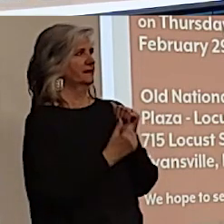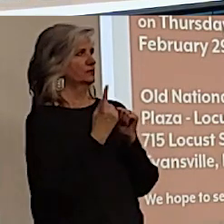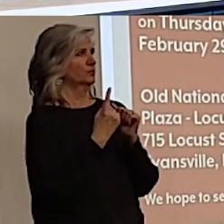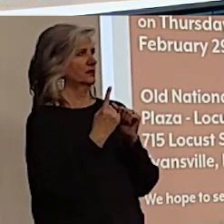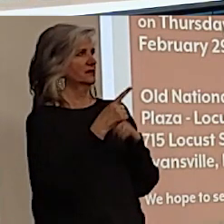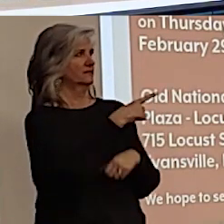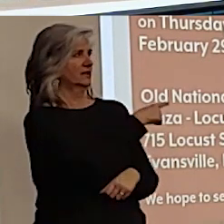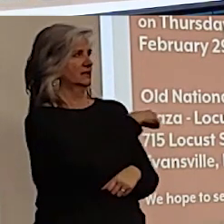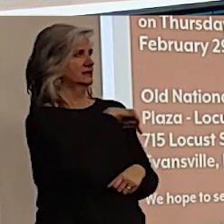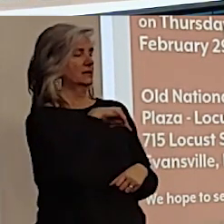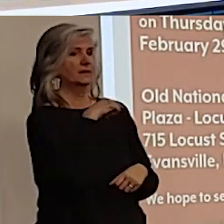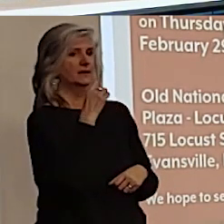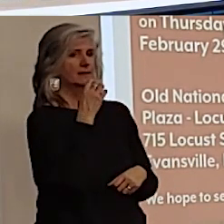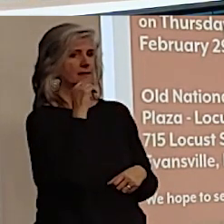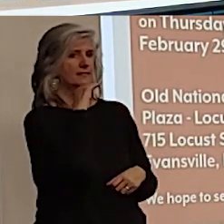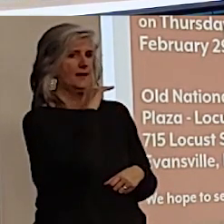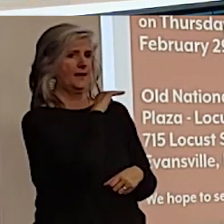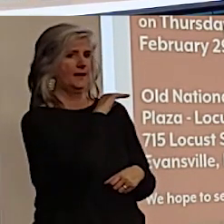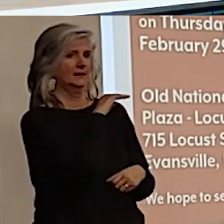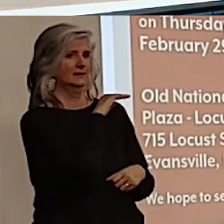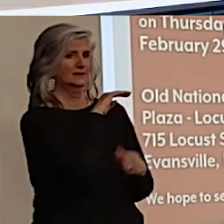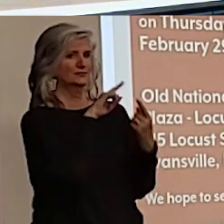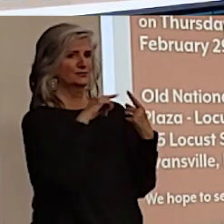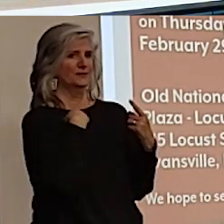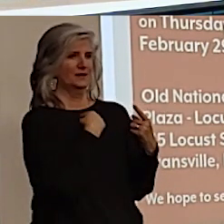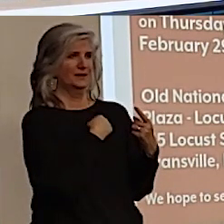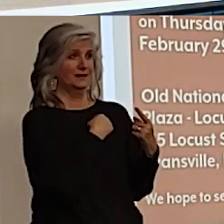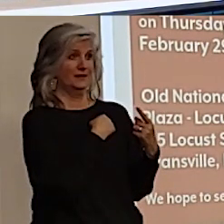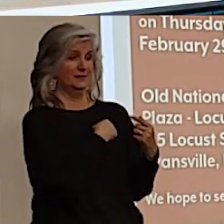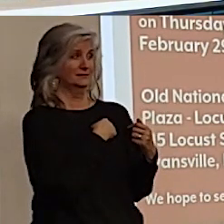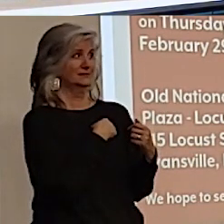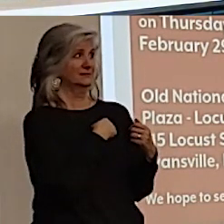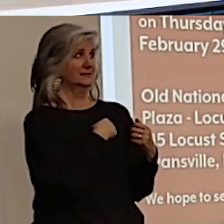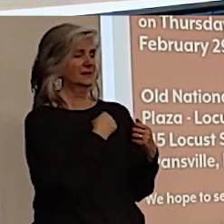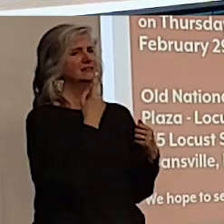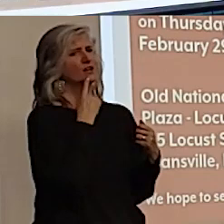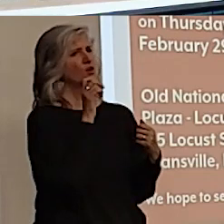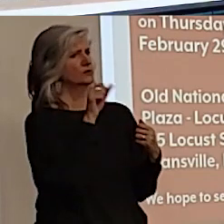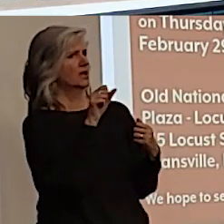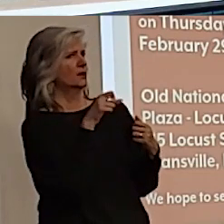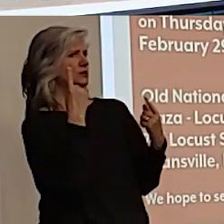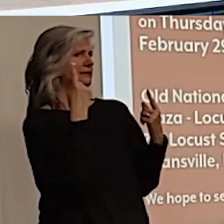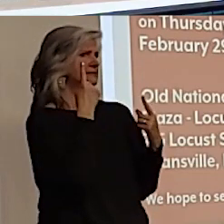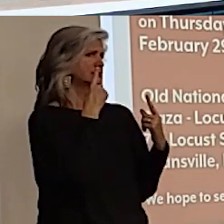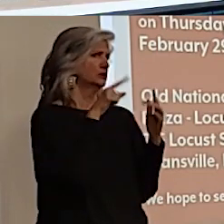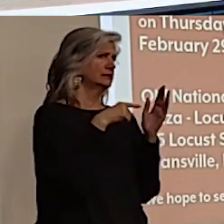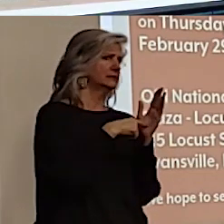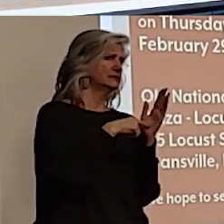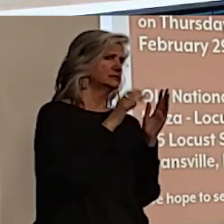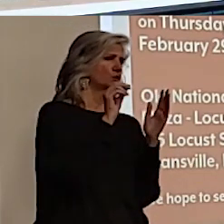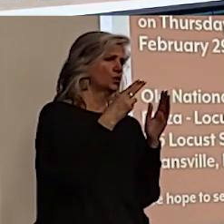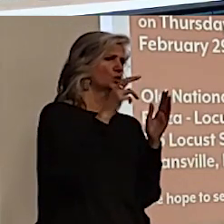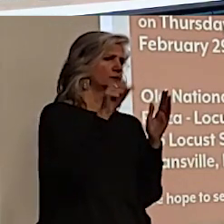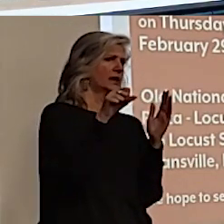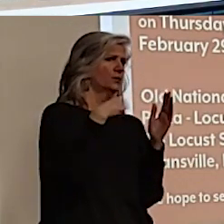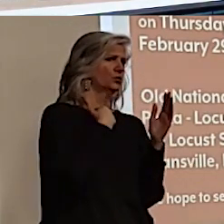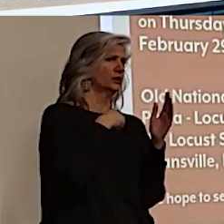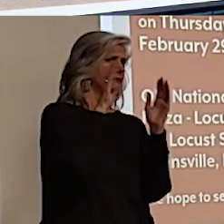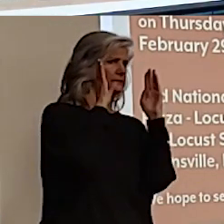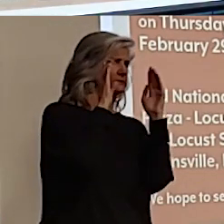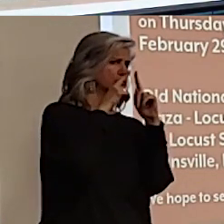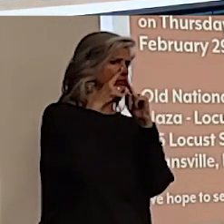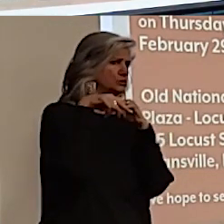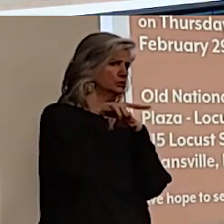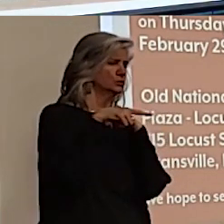of them lied to right at our faces about, oh yeah, we're considering this. Oh yeah, we're really listening to you